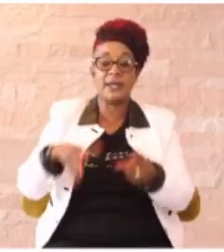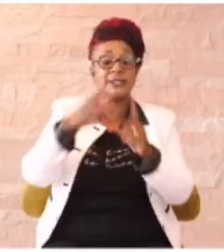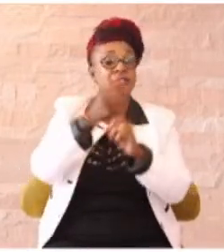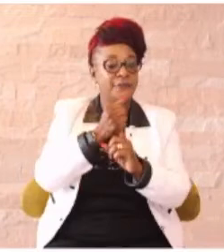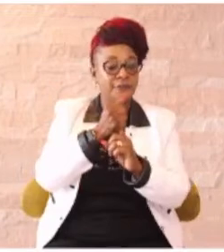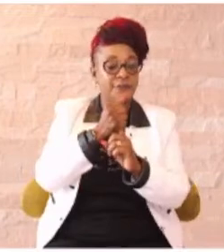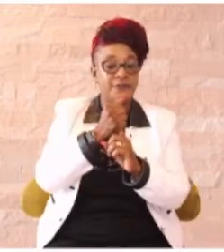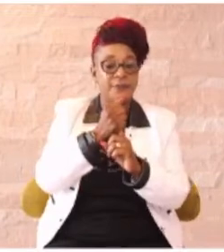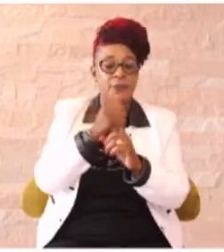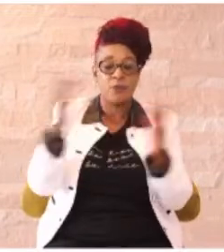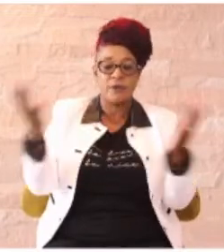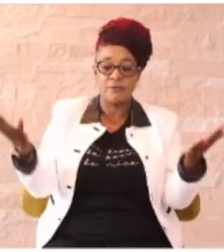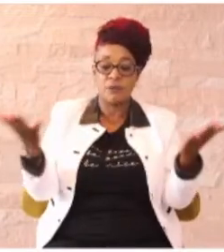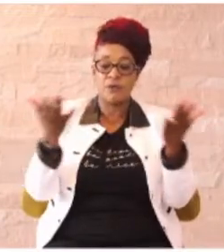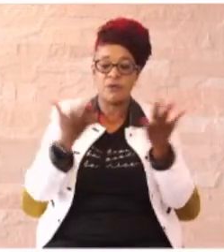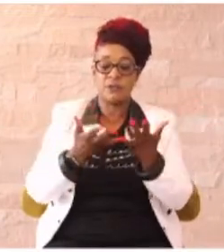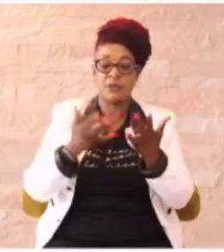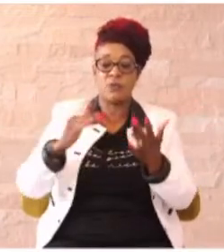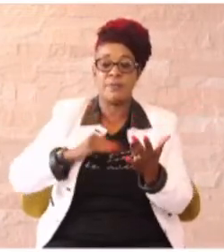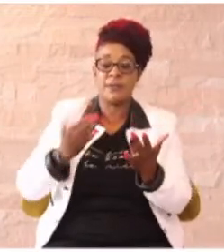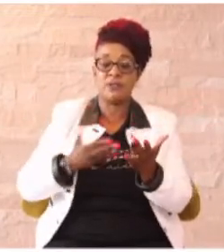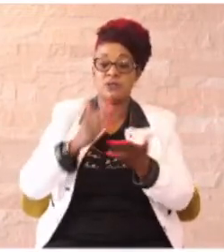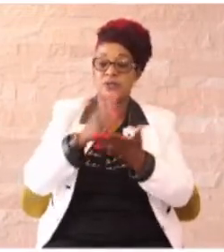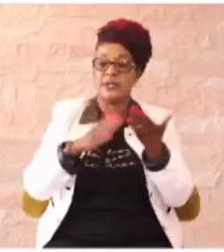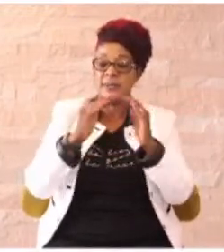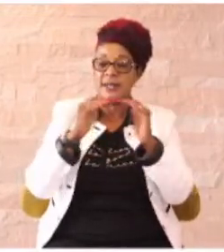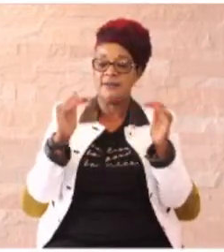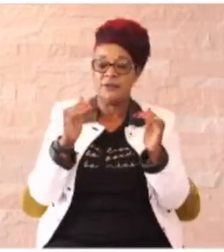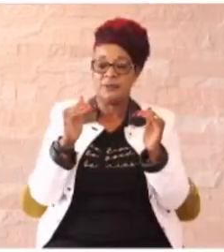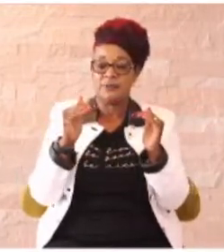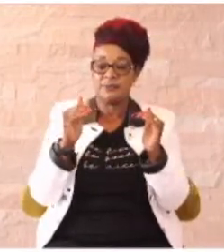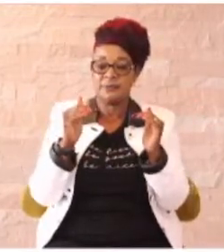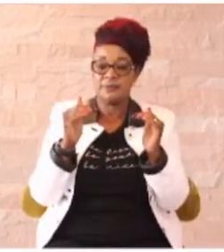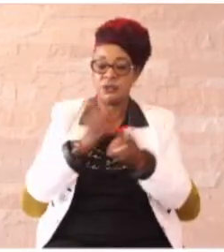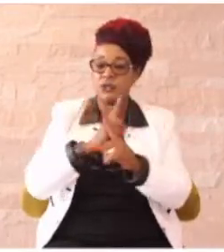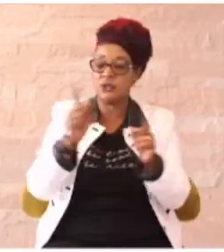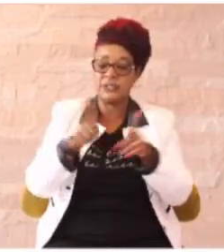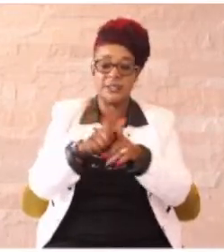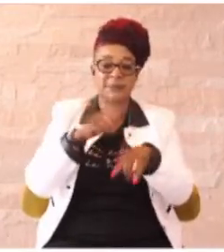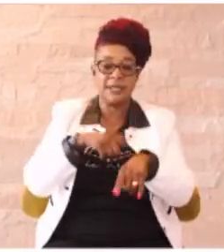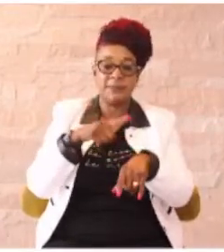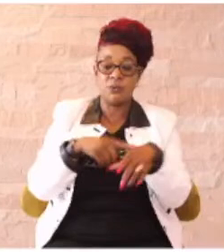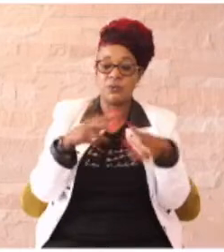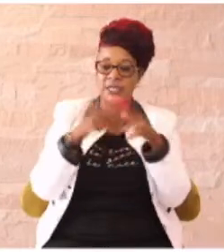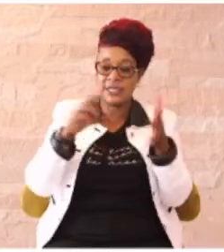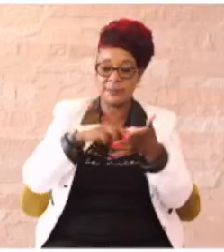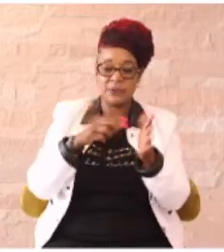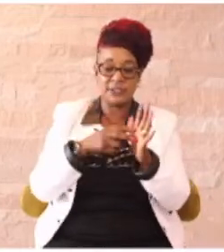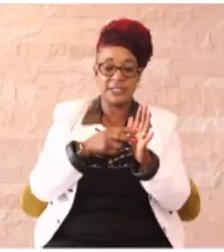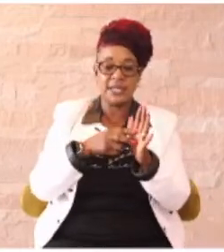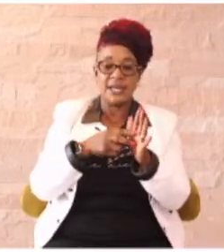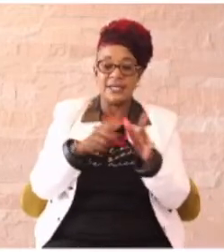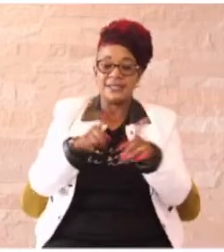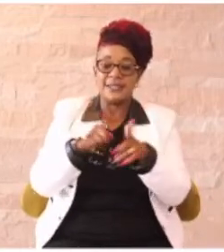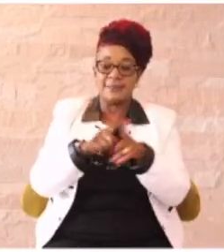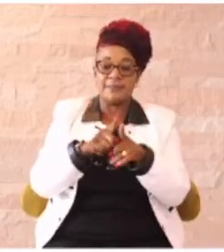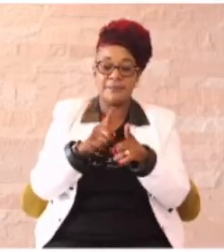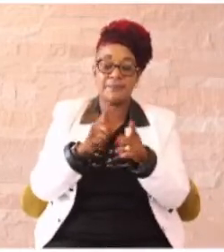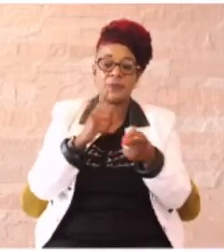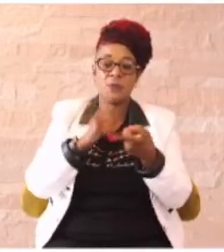brought women to some level, not where when we started the project. And what excites me is